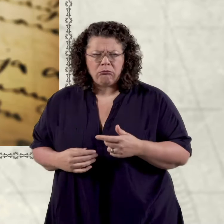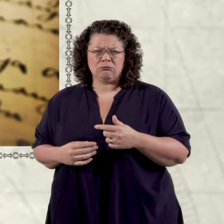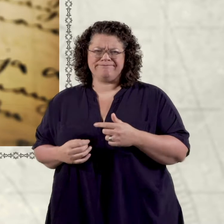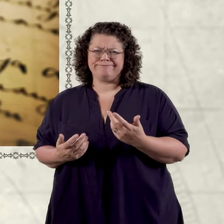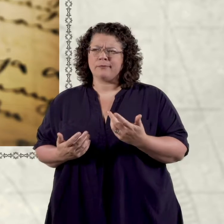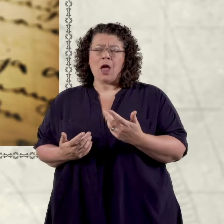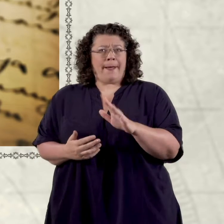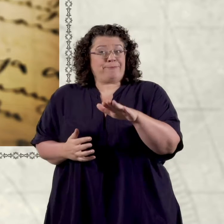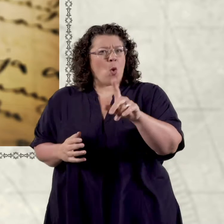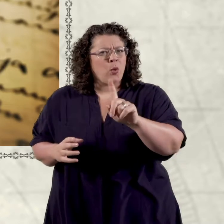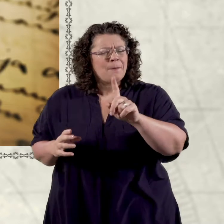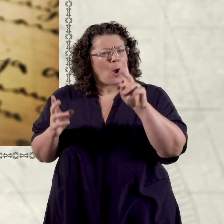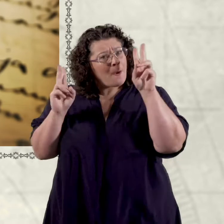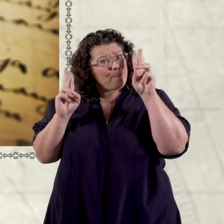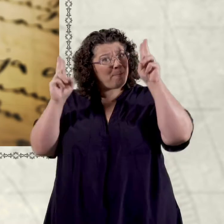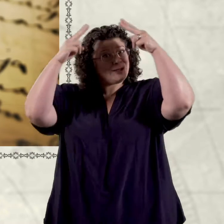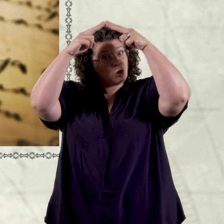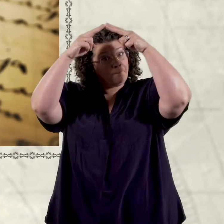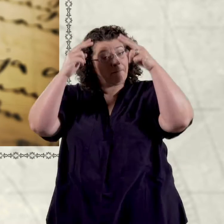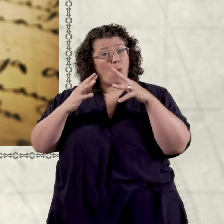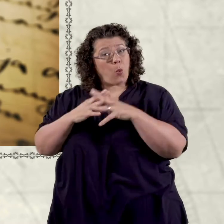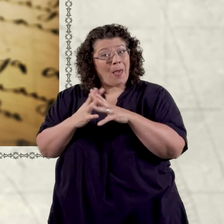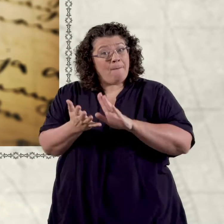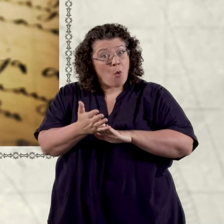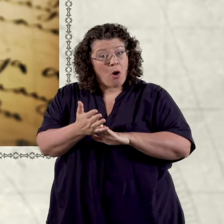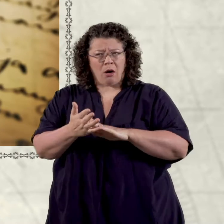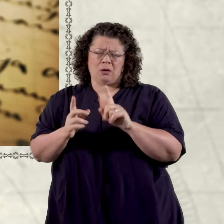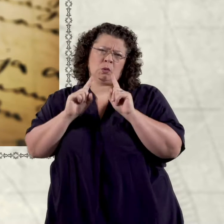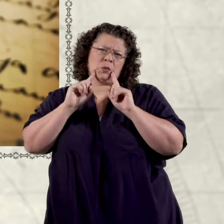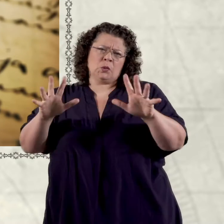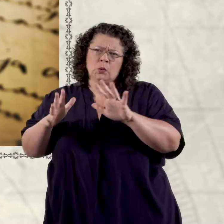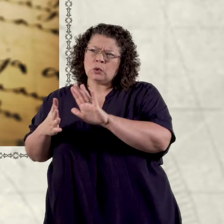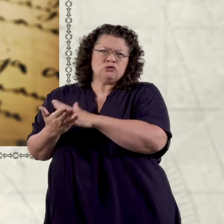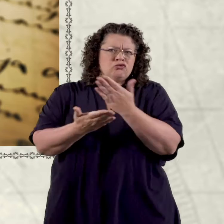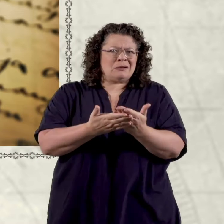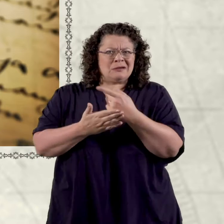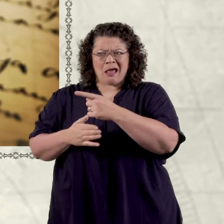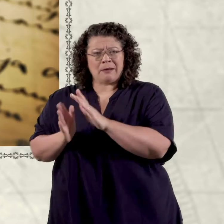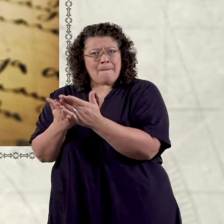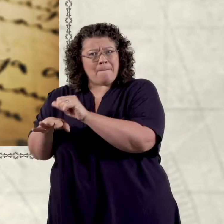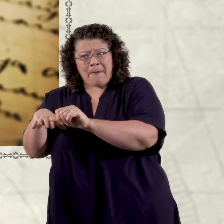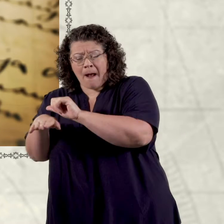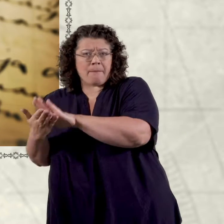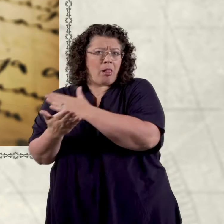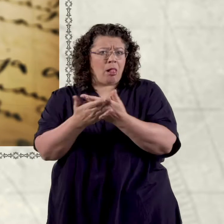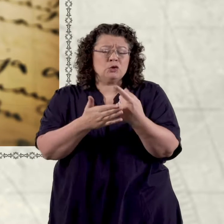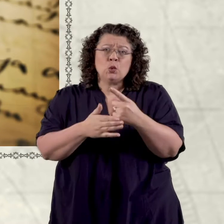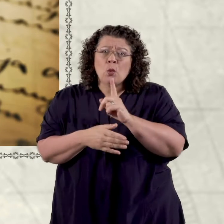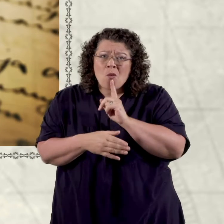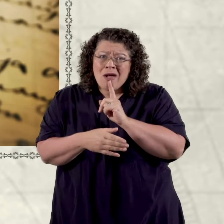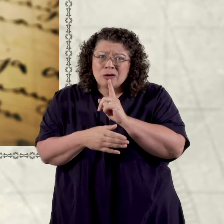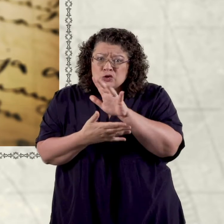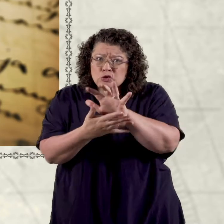No? What about the Bishop William Morgan, the great man that translated the Bible